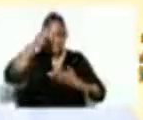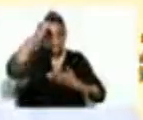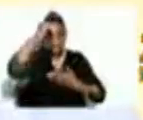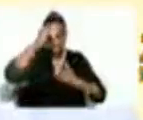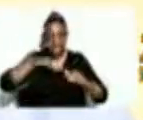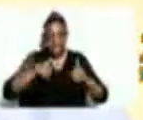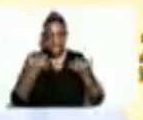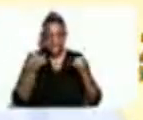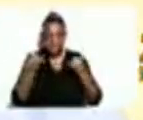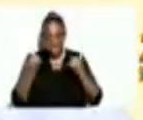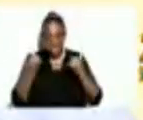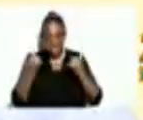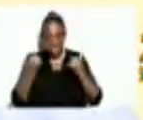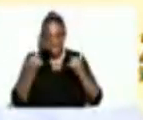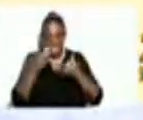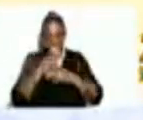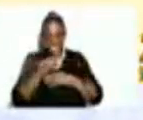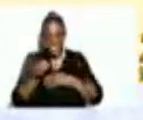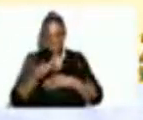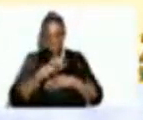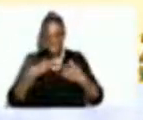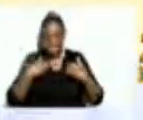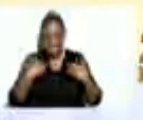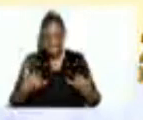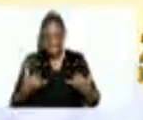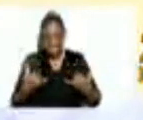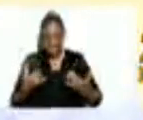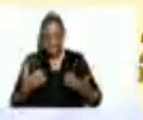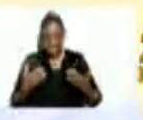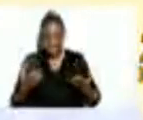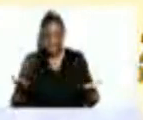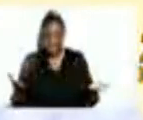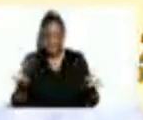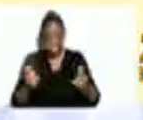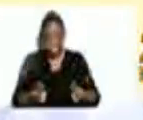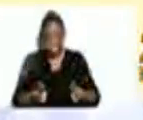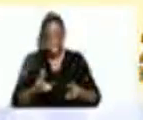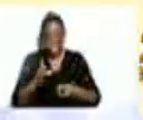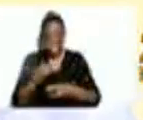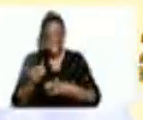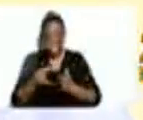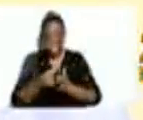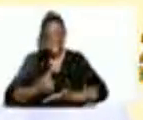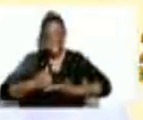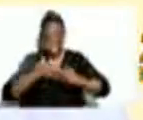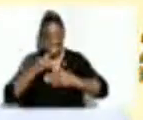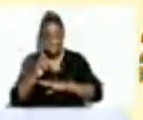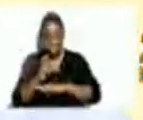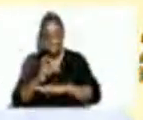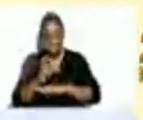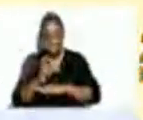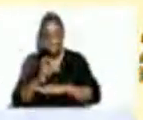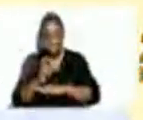how to play baseball. We have an initiative that is going on, and this would greatly assist us with the need of